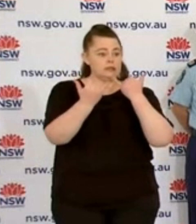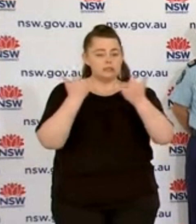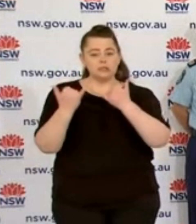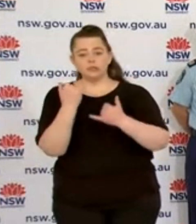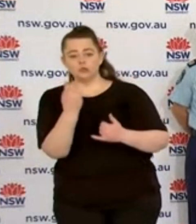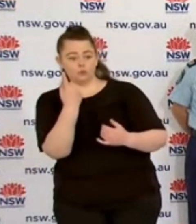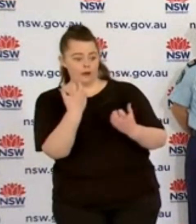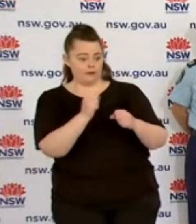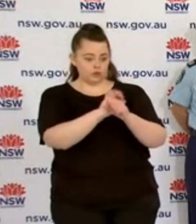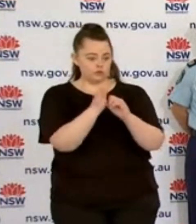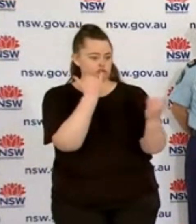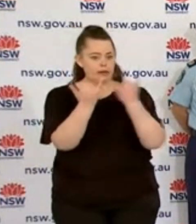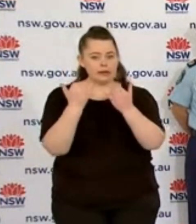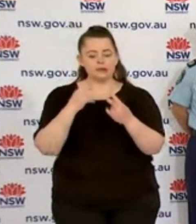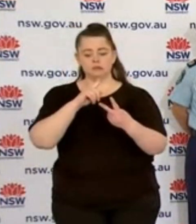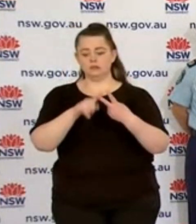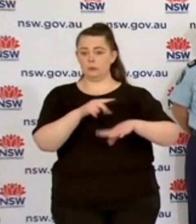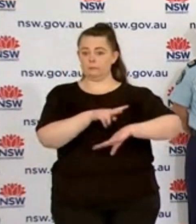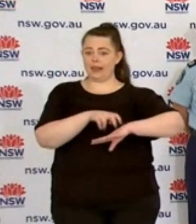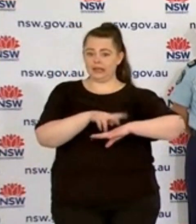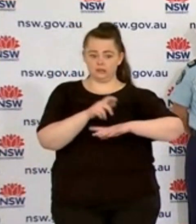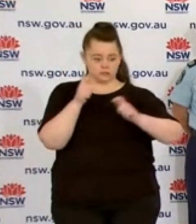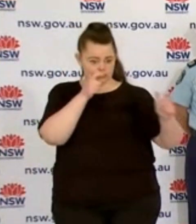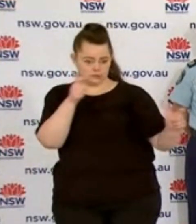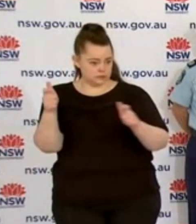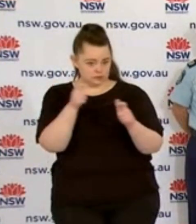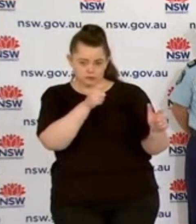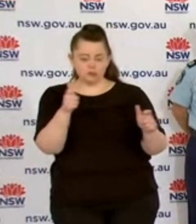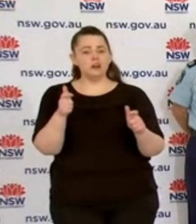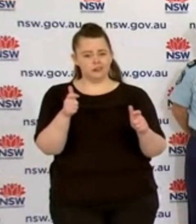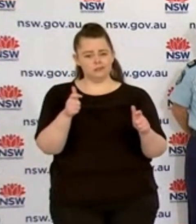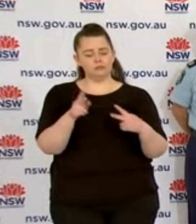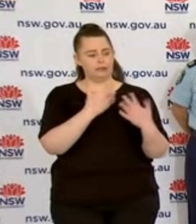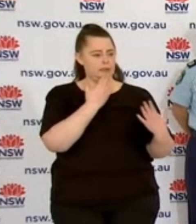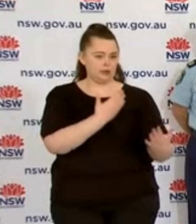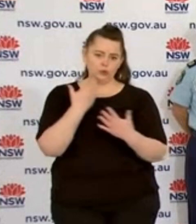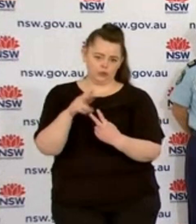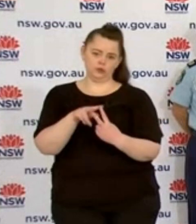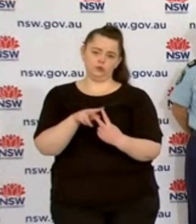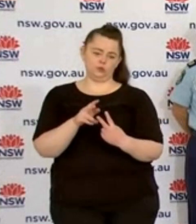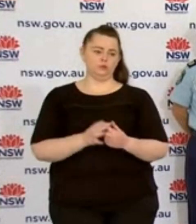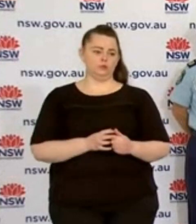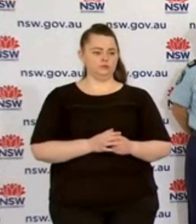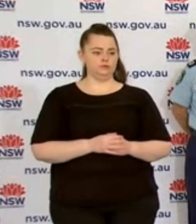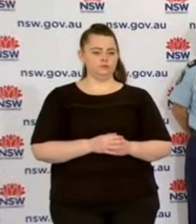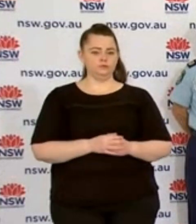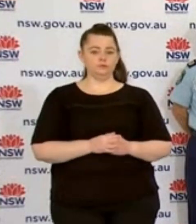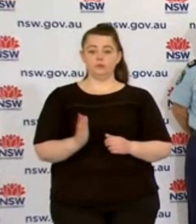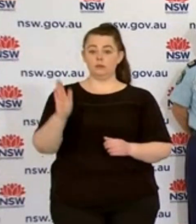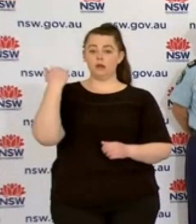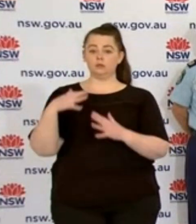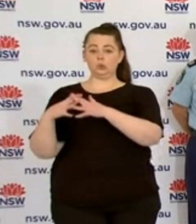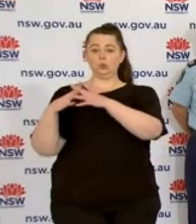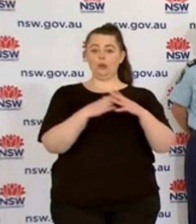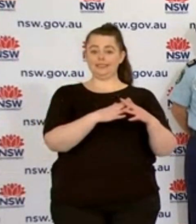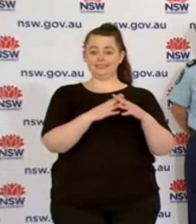police. In those 2 main local government areas of concern, which had a huge increase of cases earlier on in Fairfield